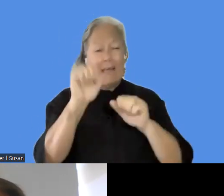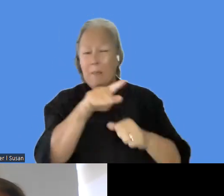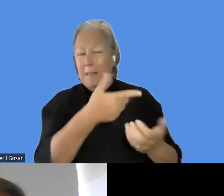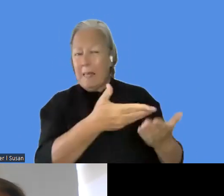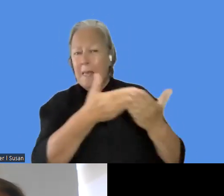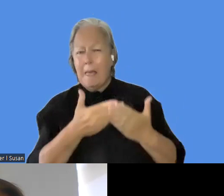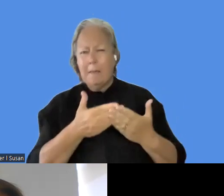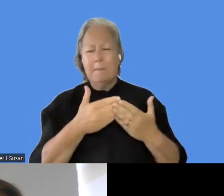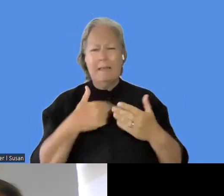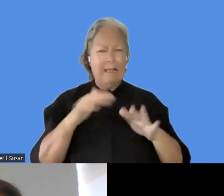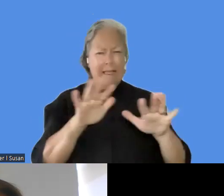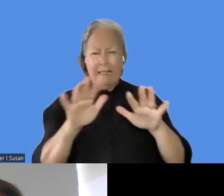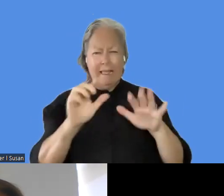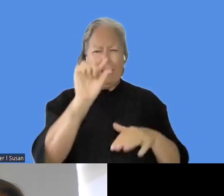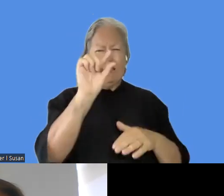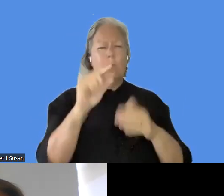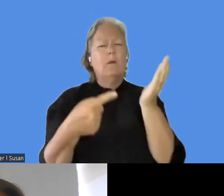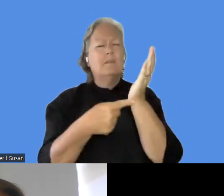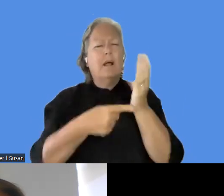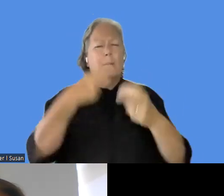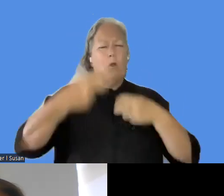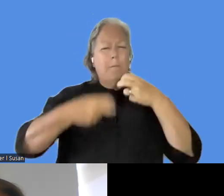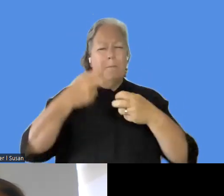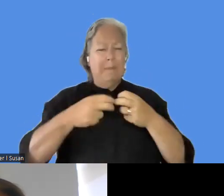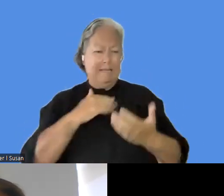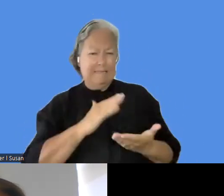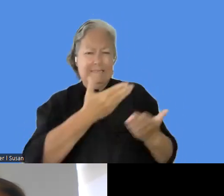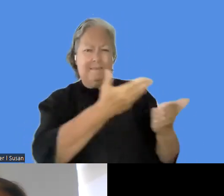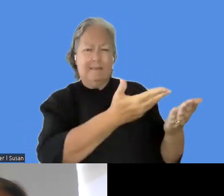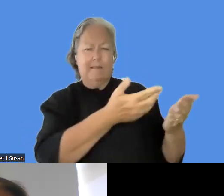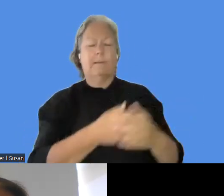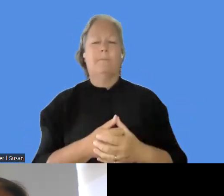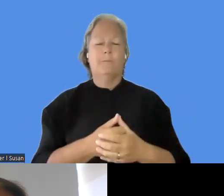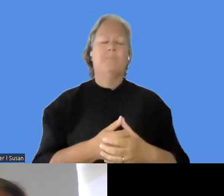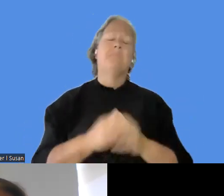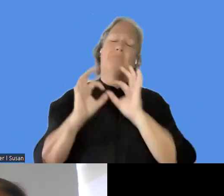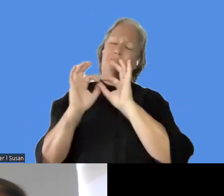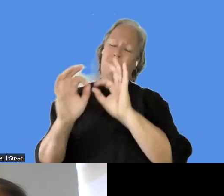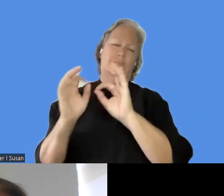just facing a little technical issue also here. Yes, absolutely.